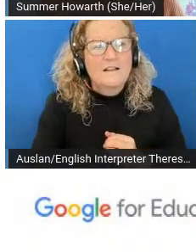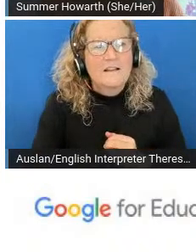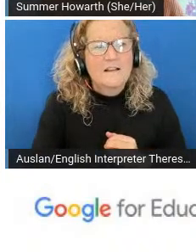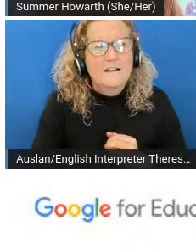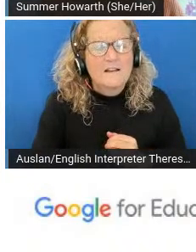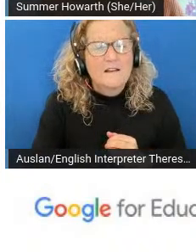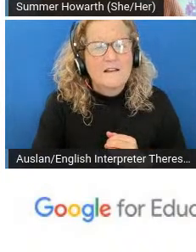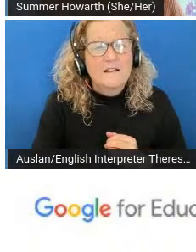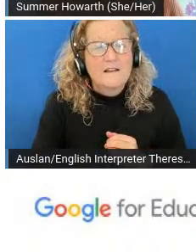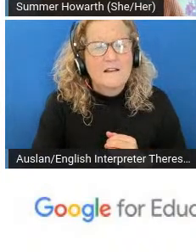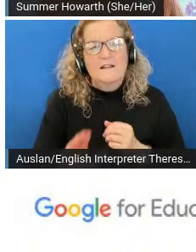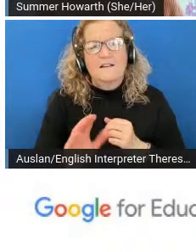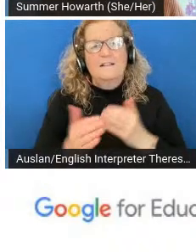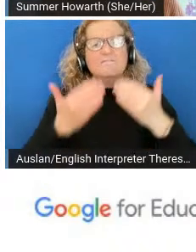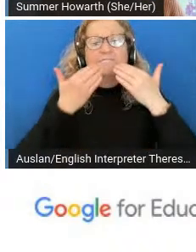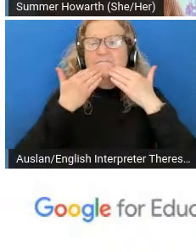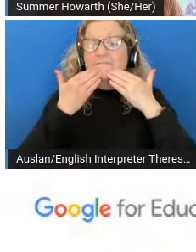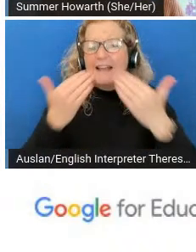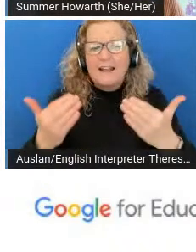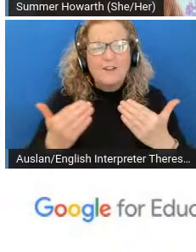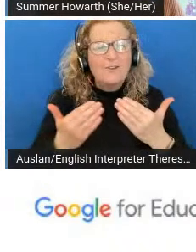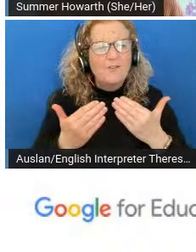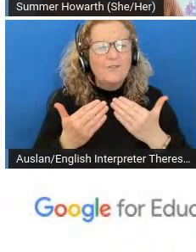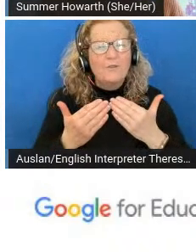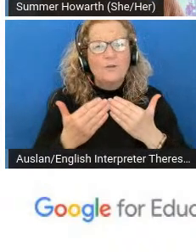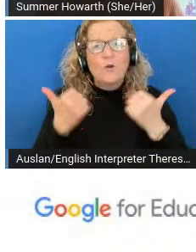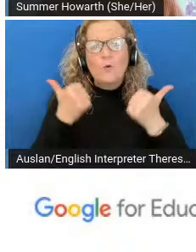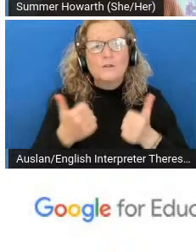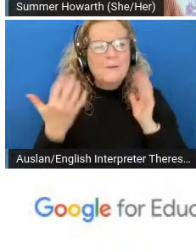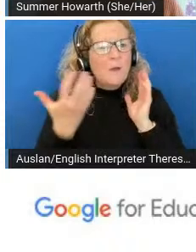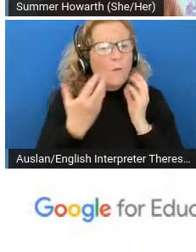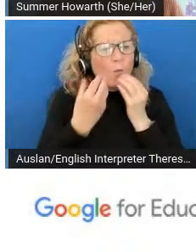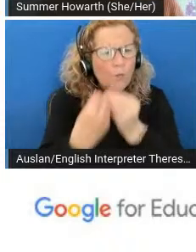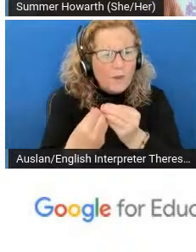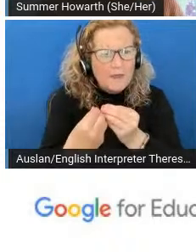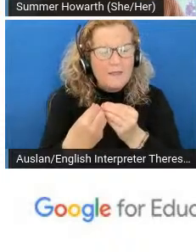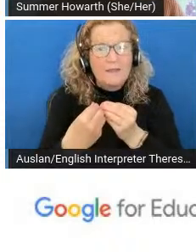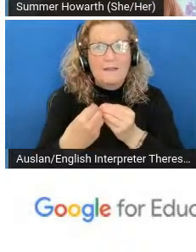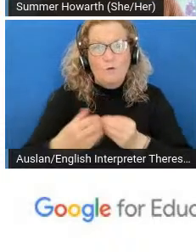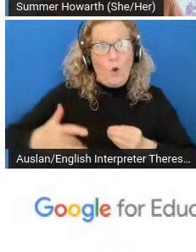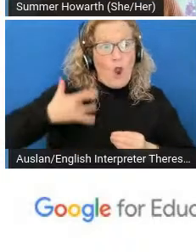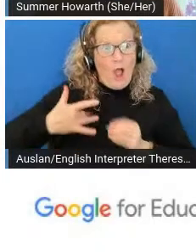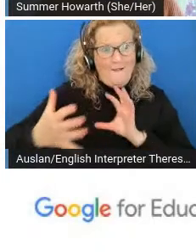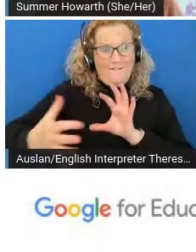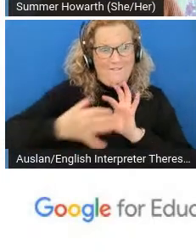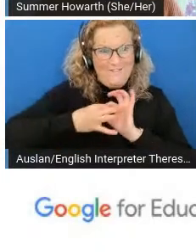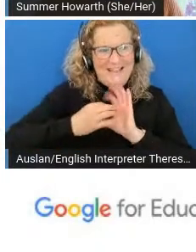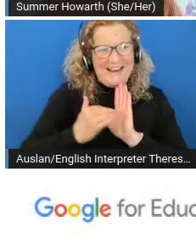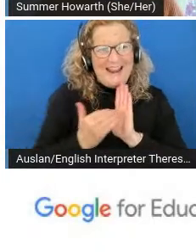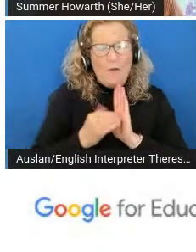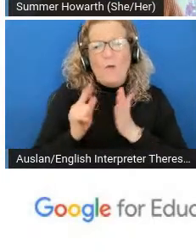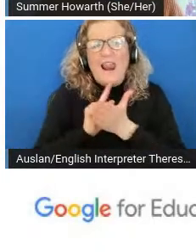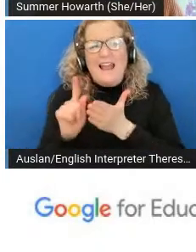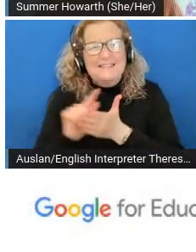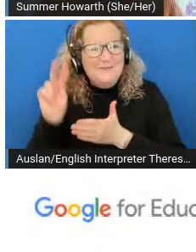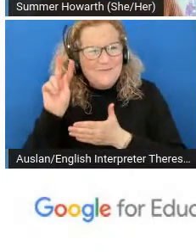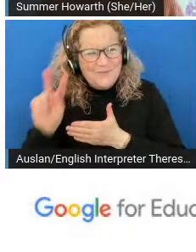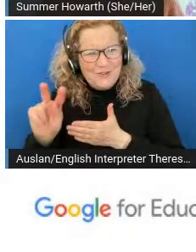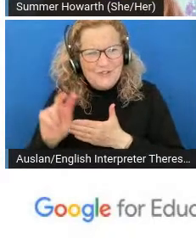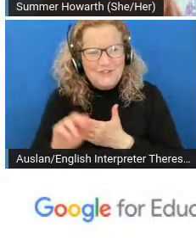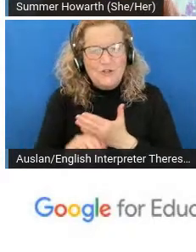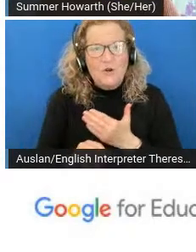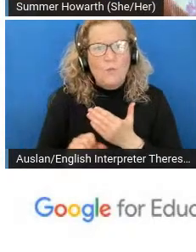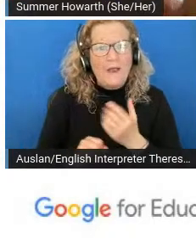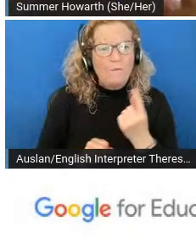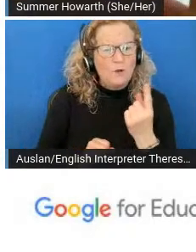you're live or whether you are watching this recorded. We're already at the end of this 3-part